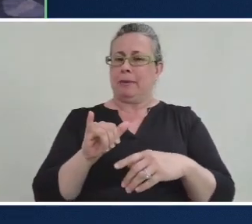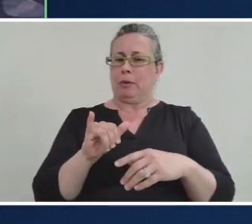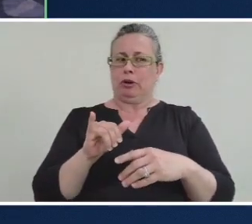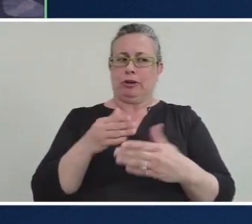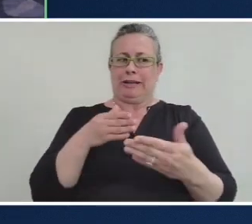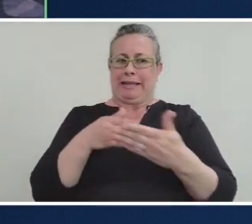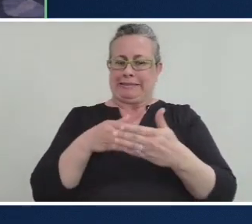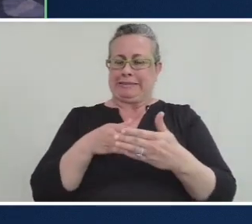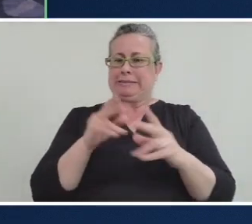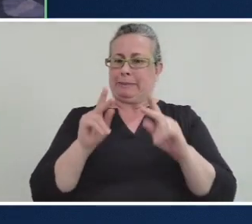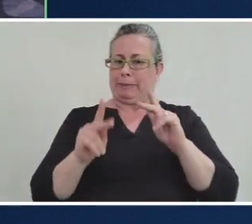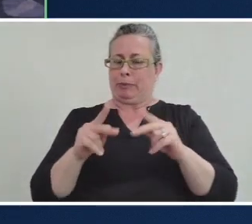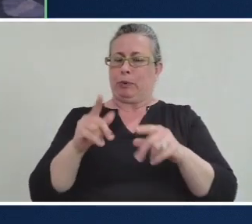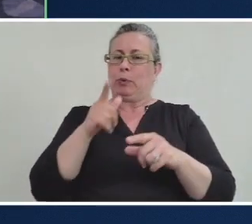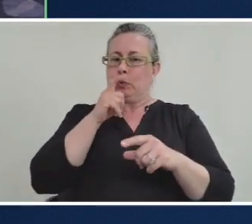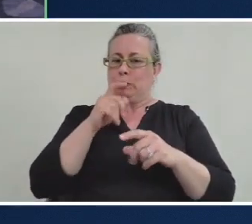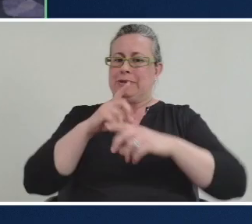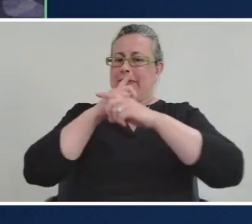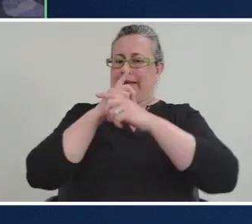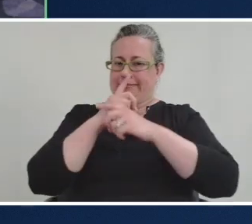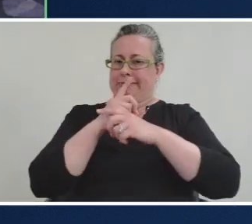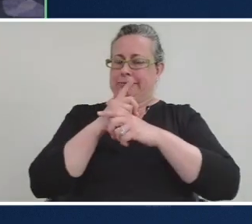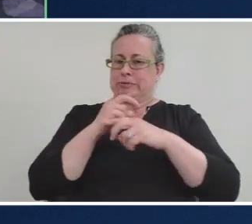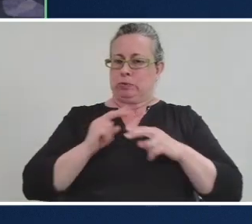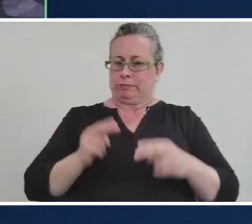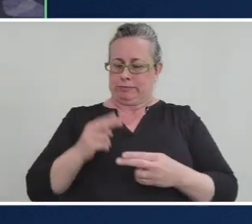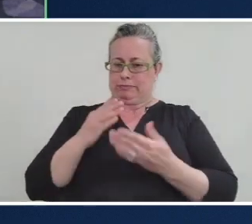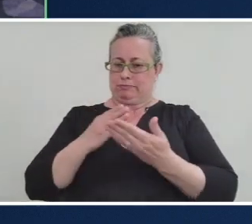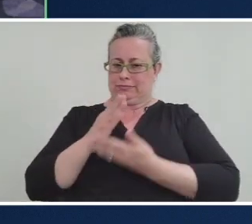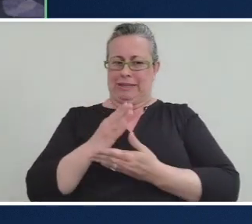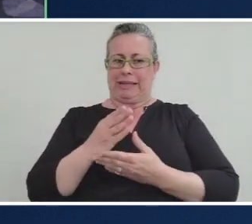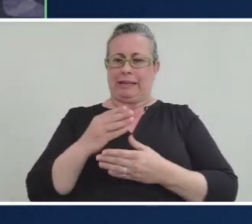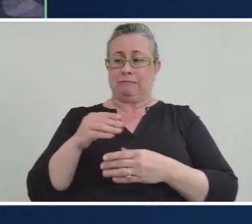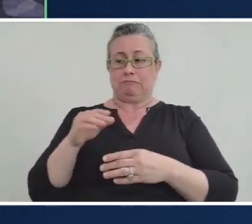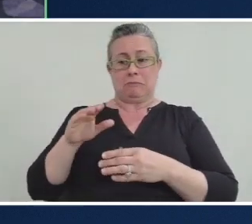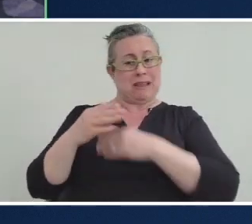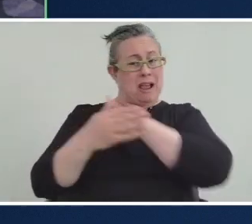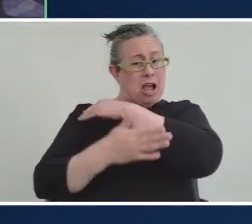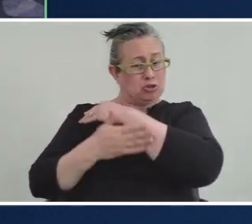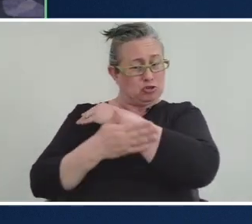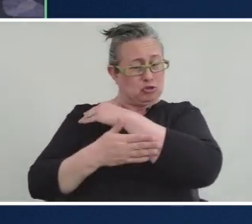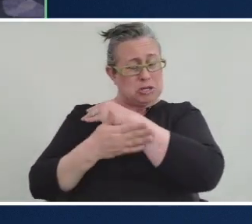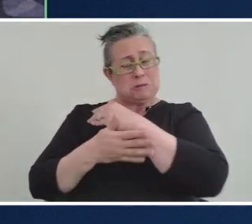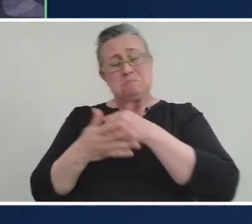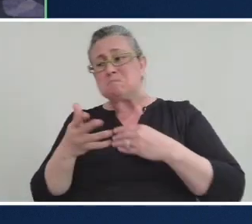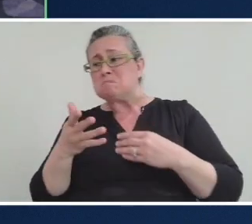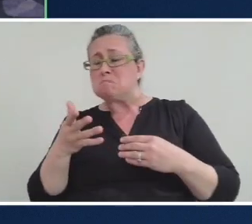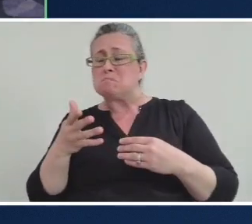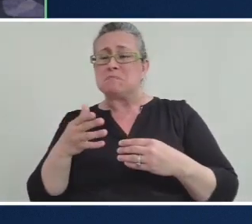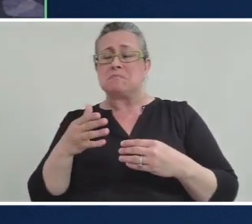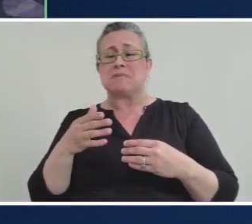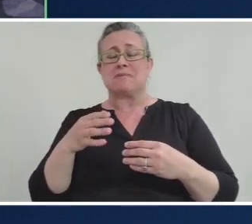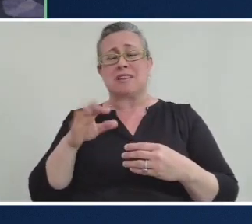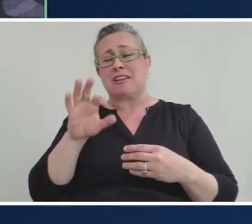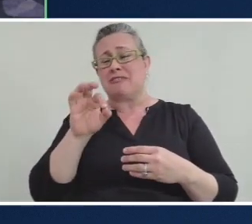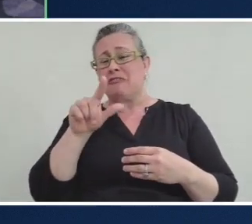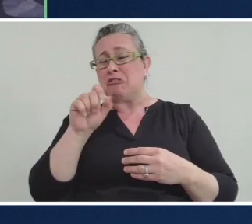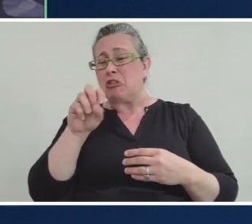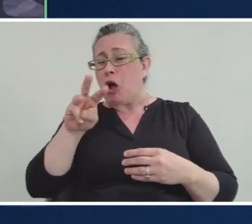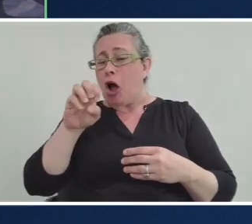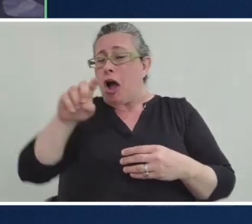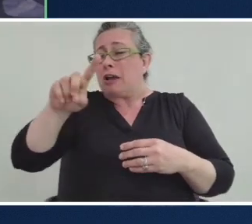in a country that is considered to be, you know, maybe an imperfect or flawed democracy, but a democracy